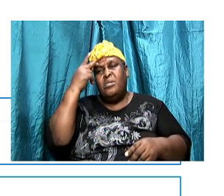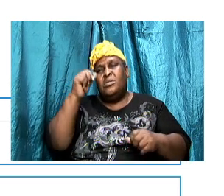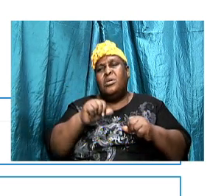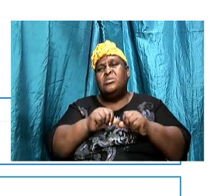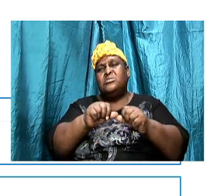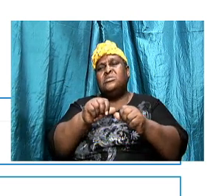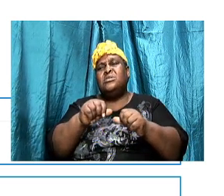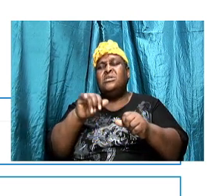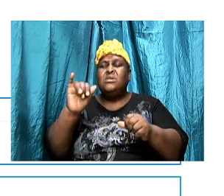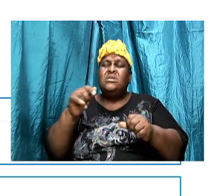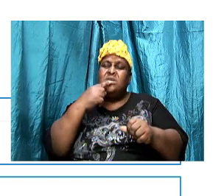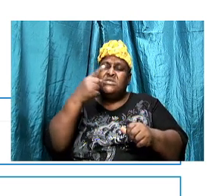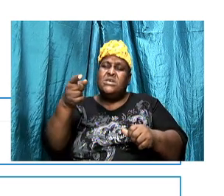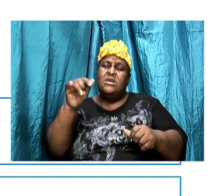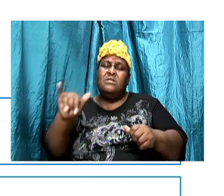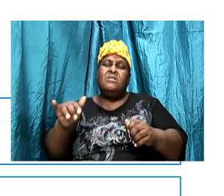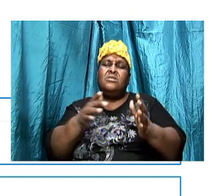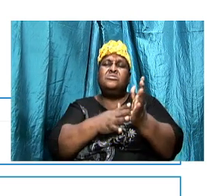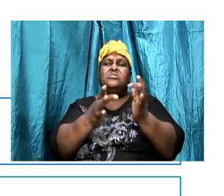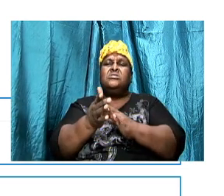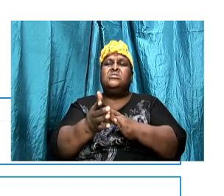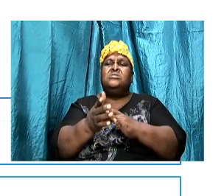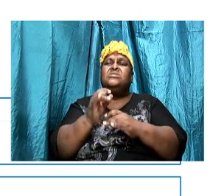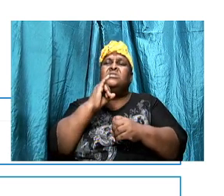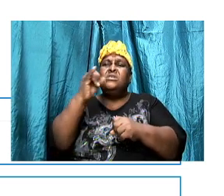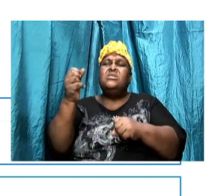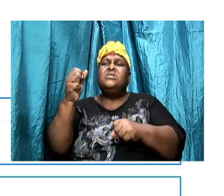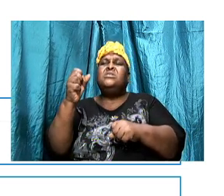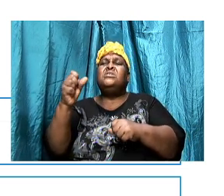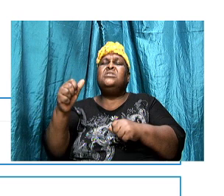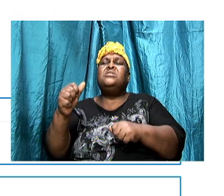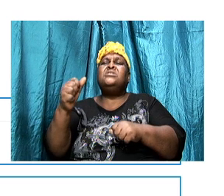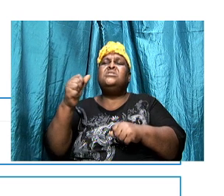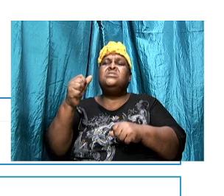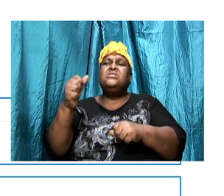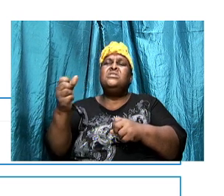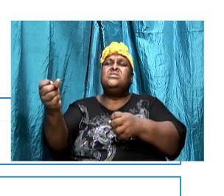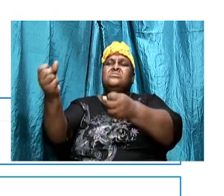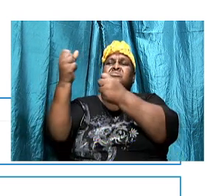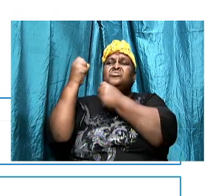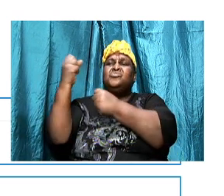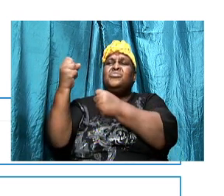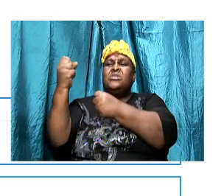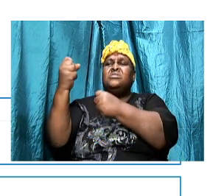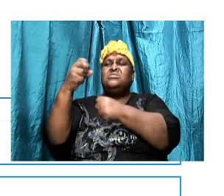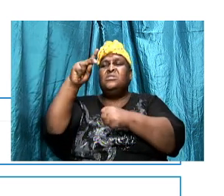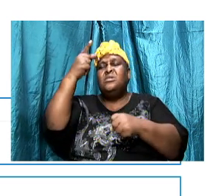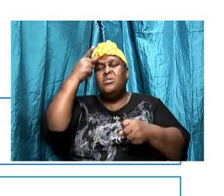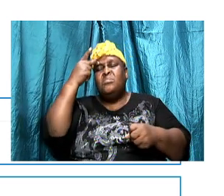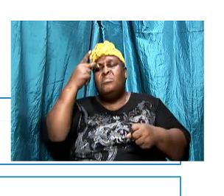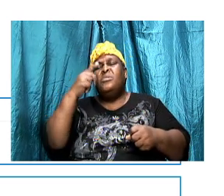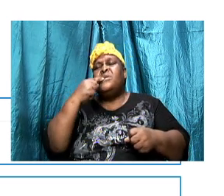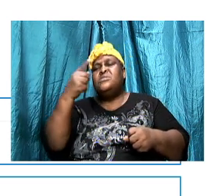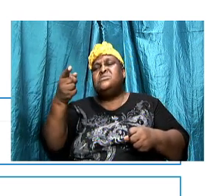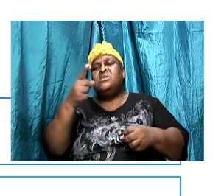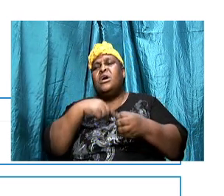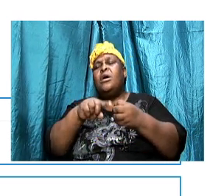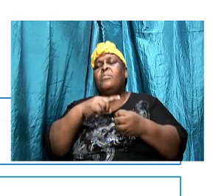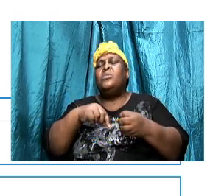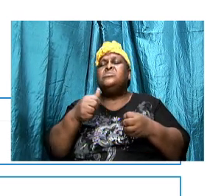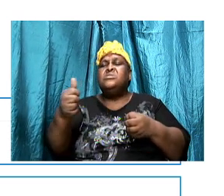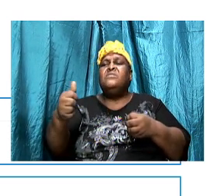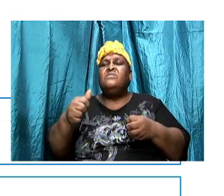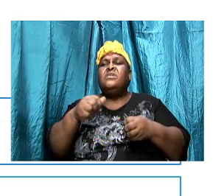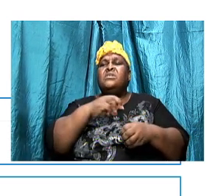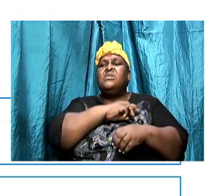the foundation. Jesus is the foundation. Paul described himself as a master builder, and he laid